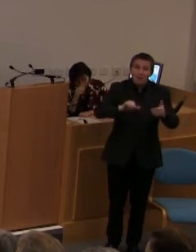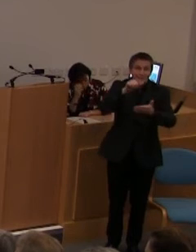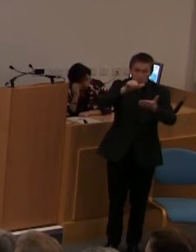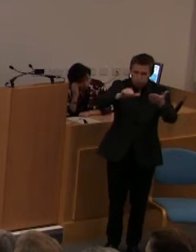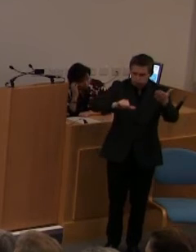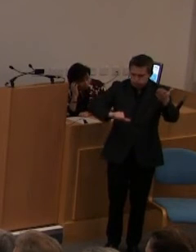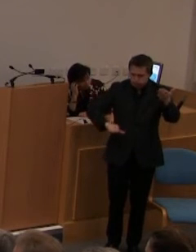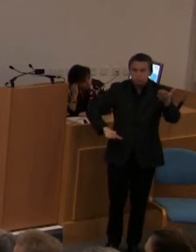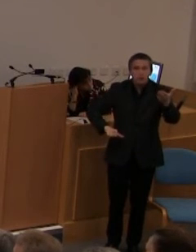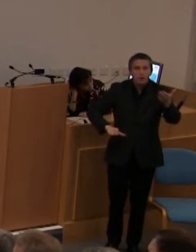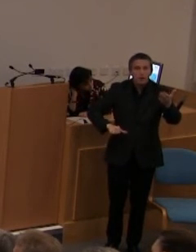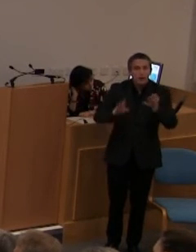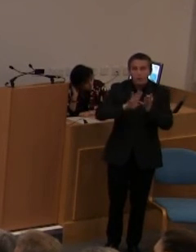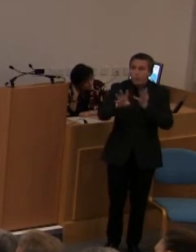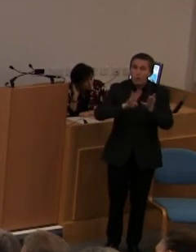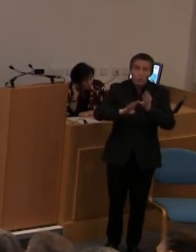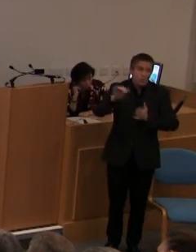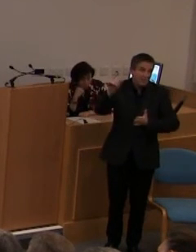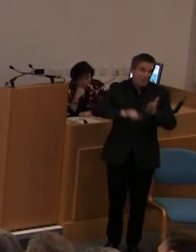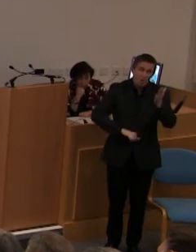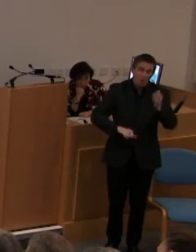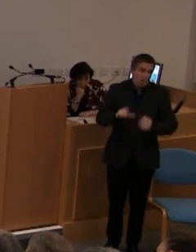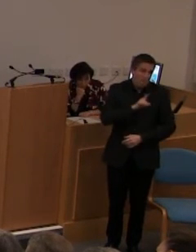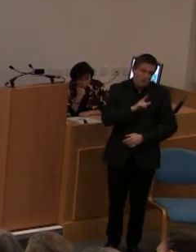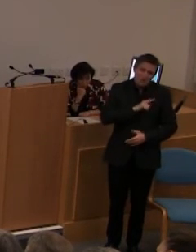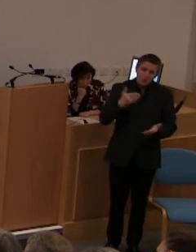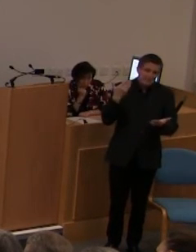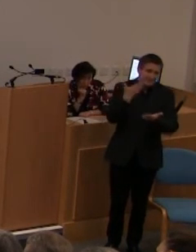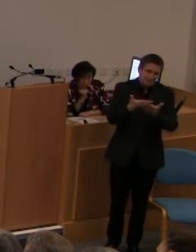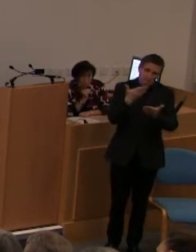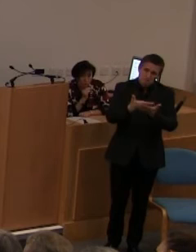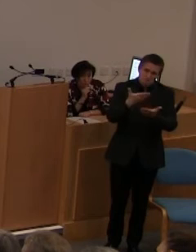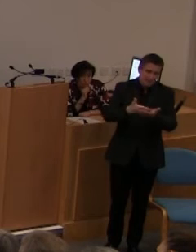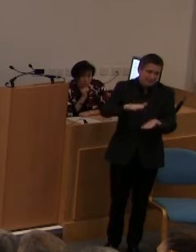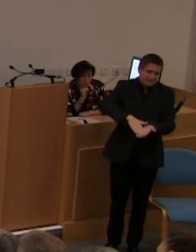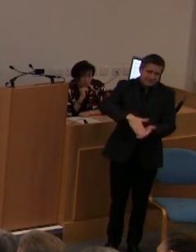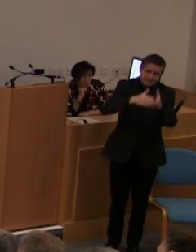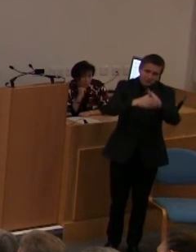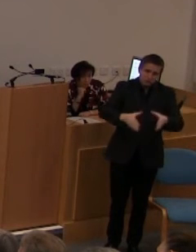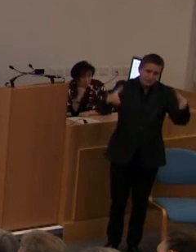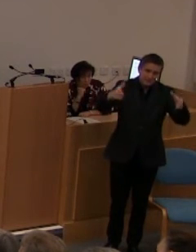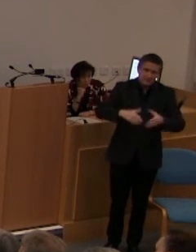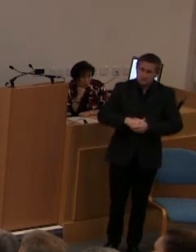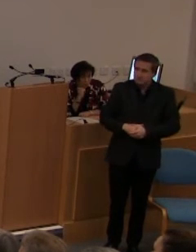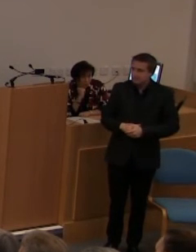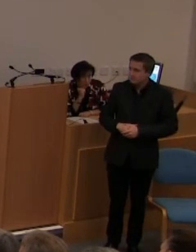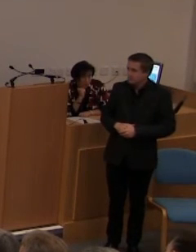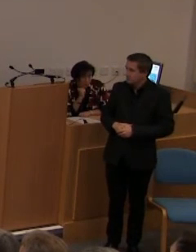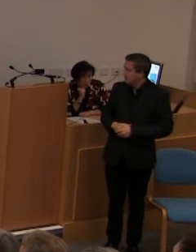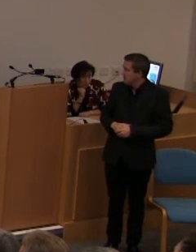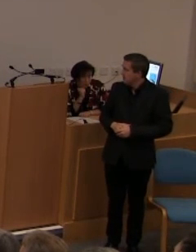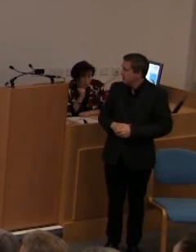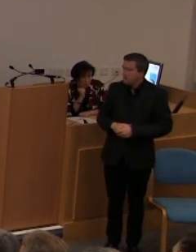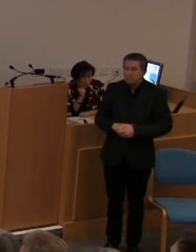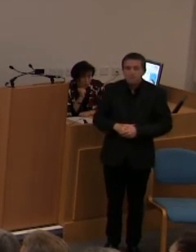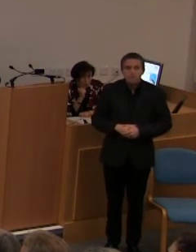and longer as more people need to use our actual services. One of the good things about